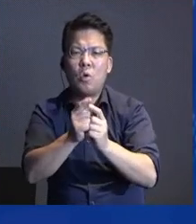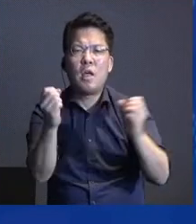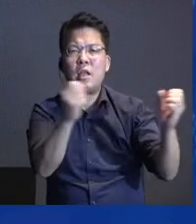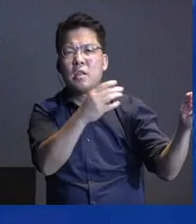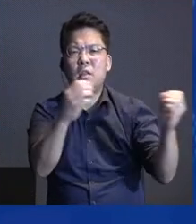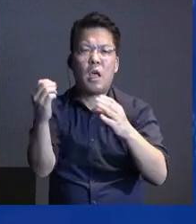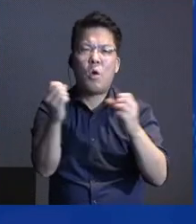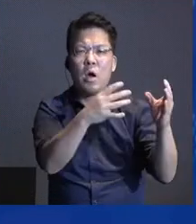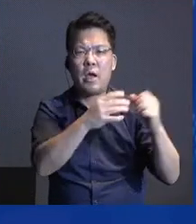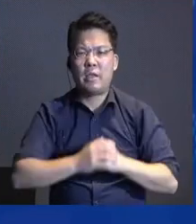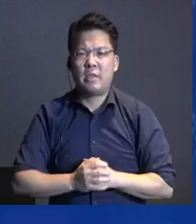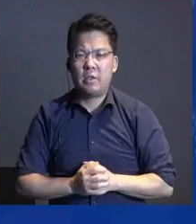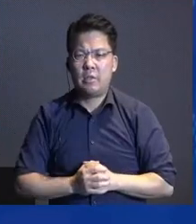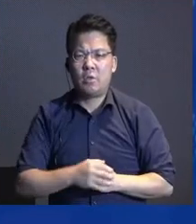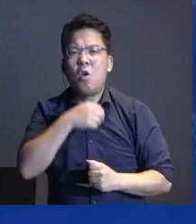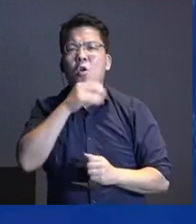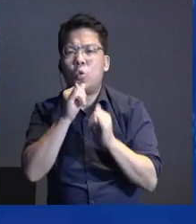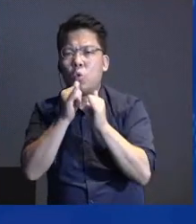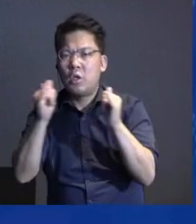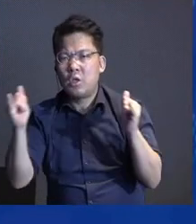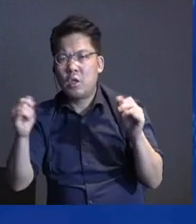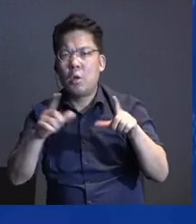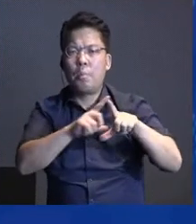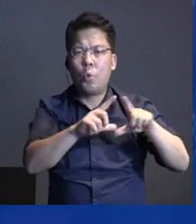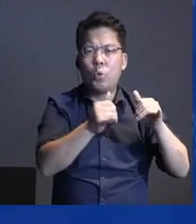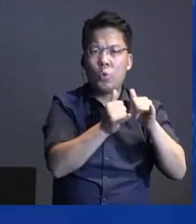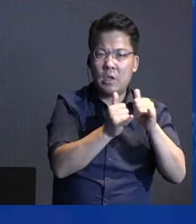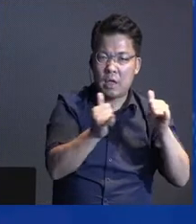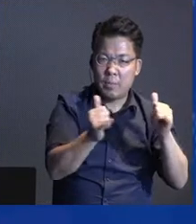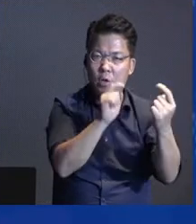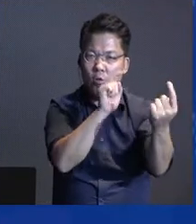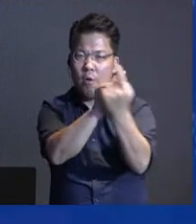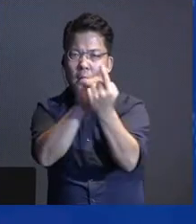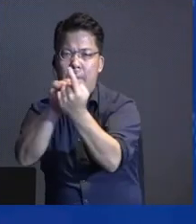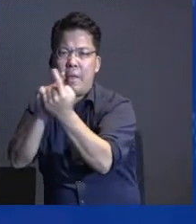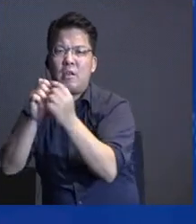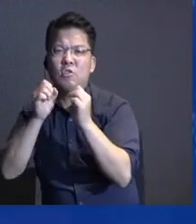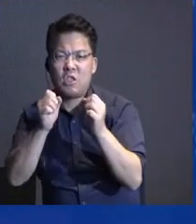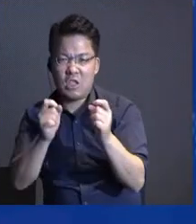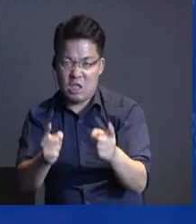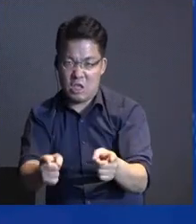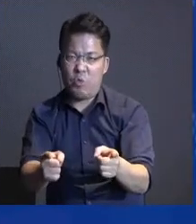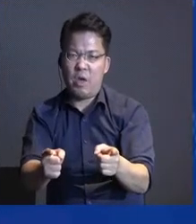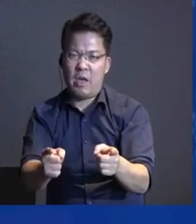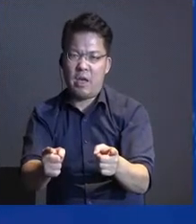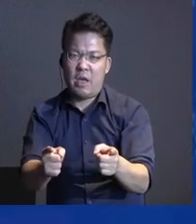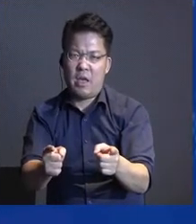as one example and one activity that has been going on.